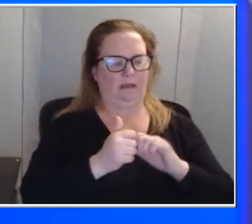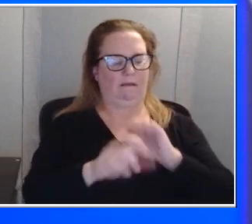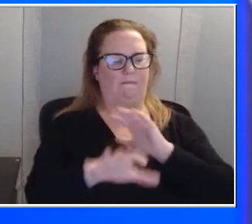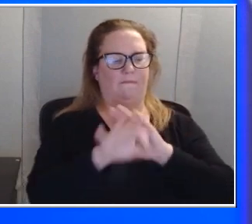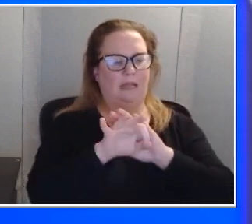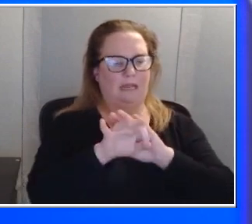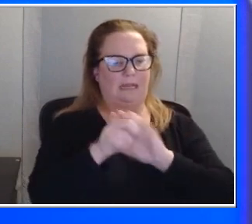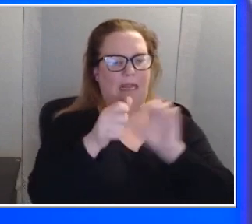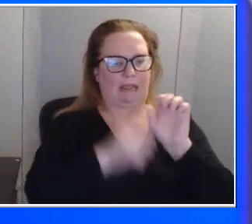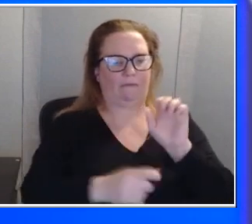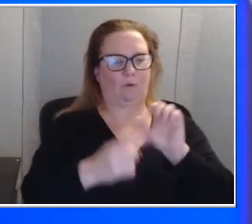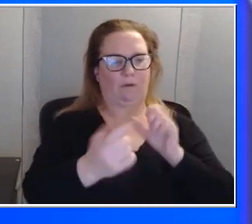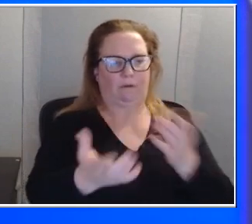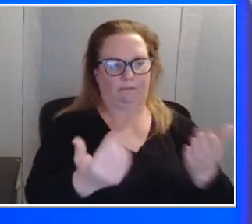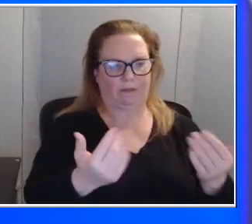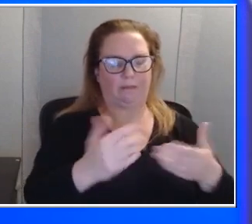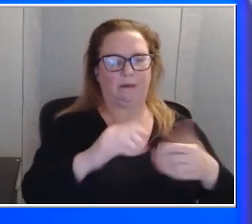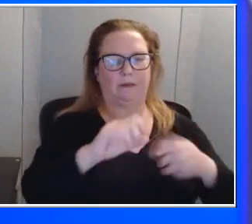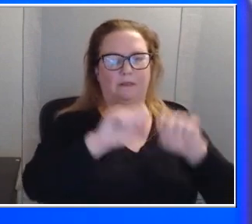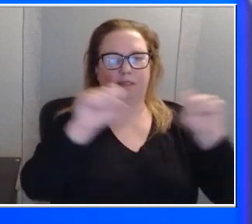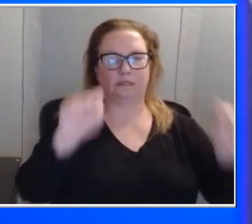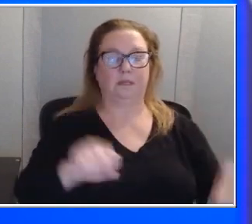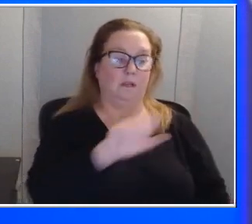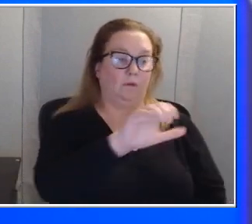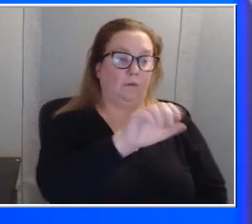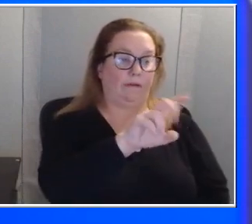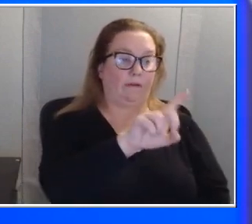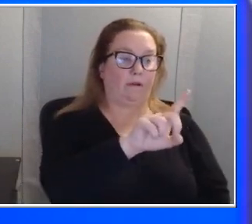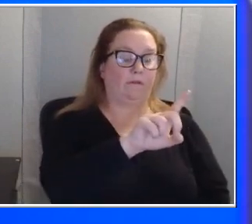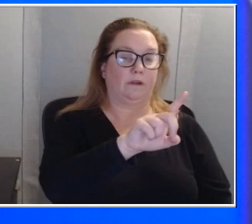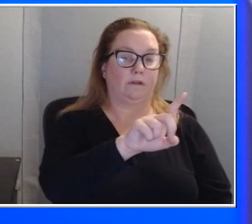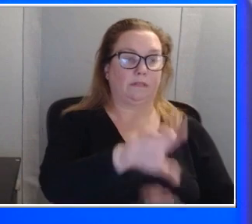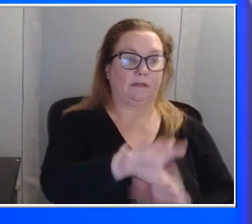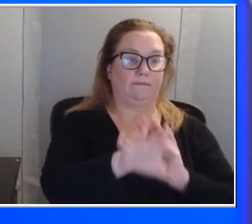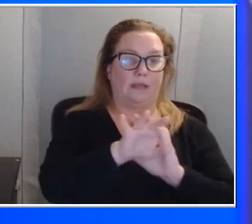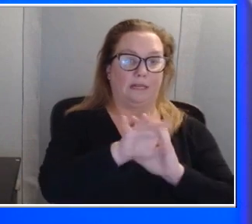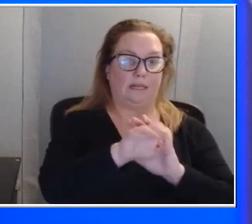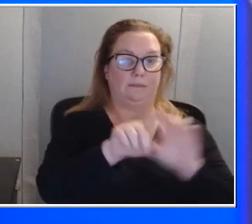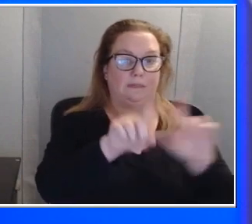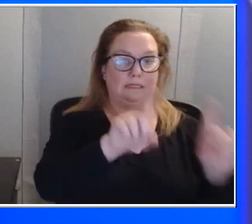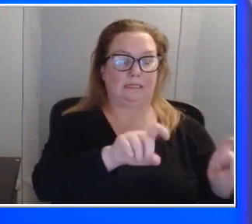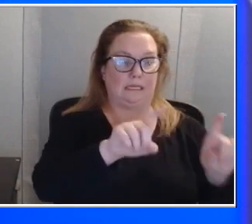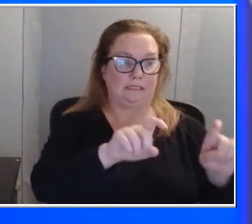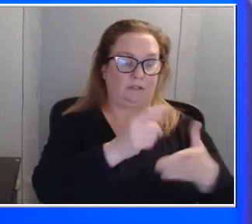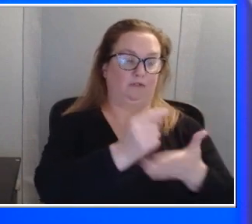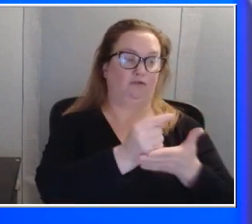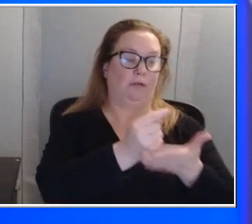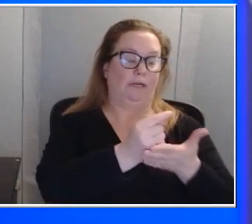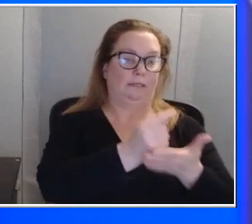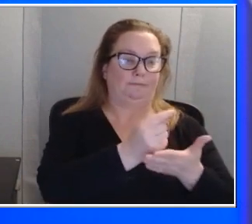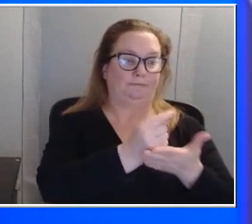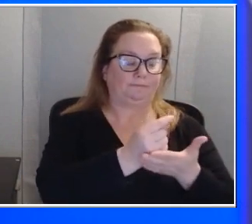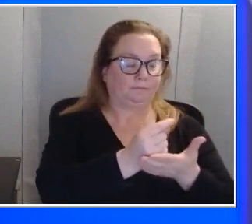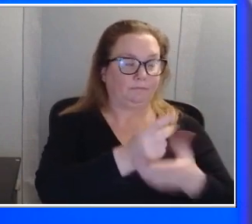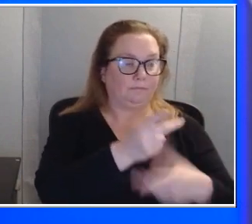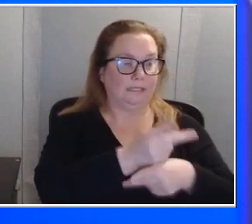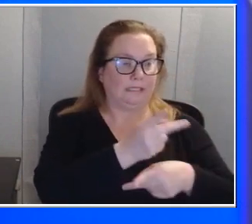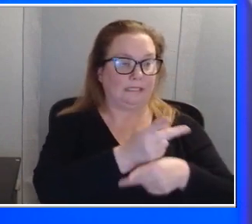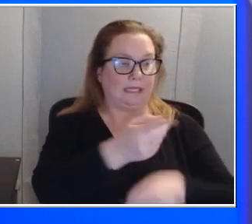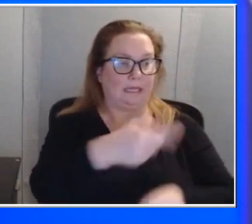into the system? So in our case with COVID, it was finding them to test and to treat and to care for those